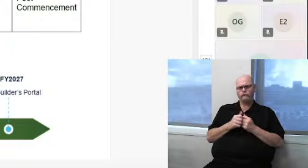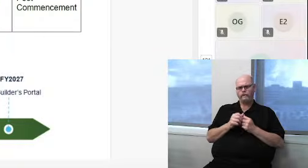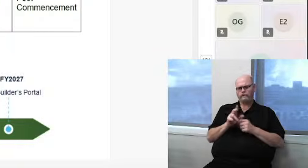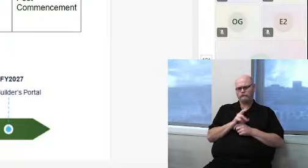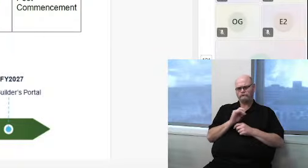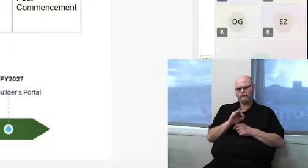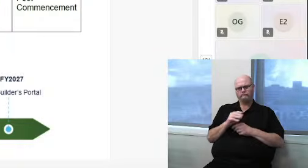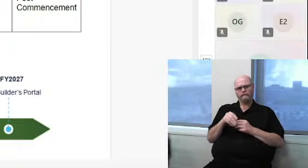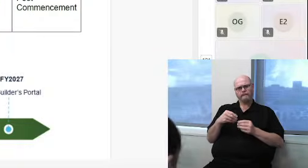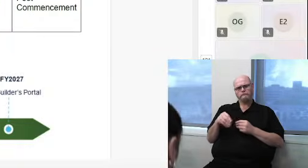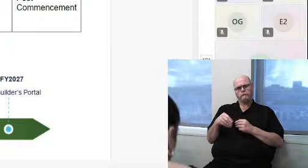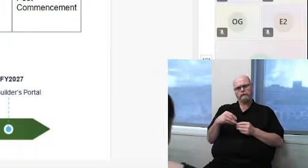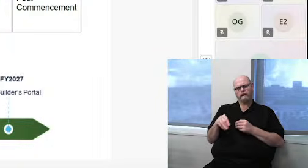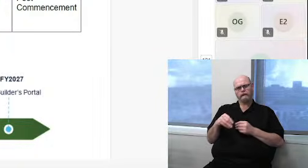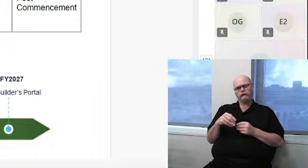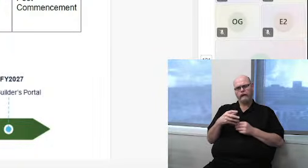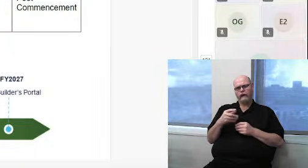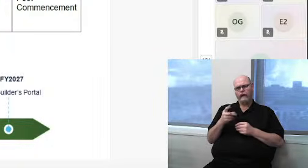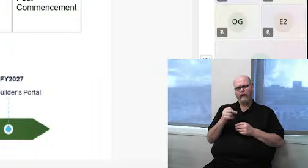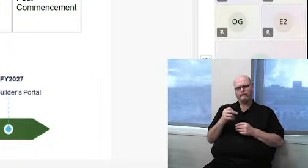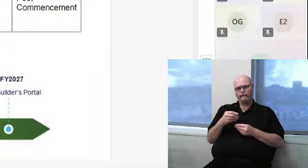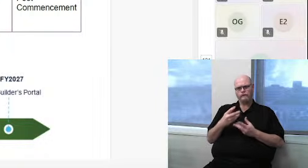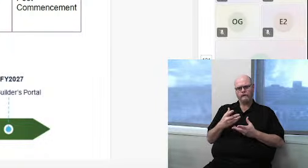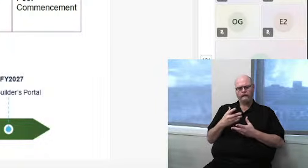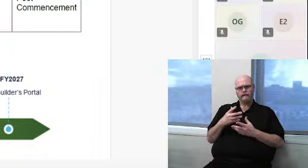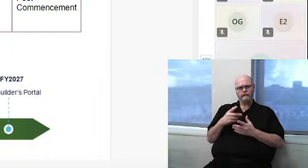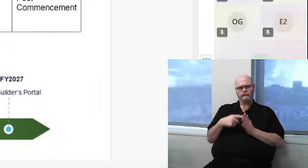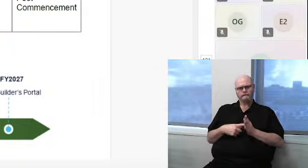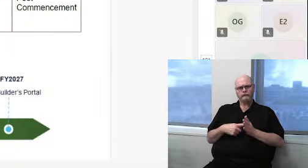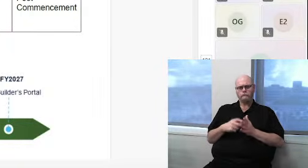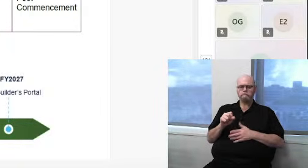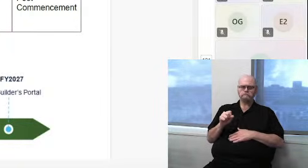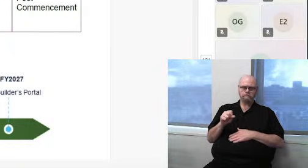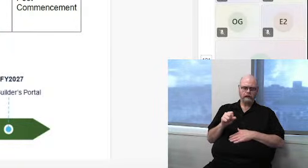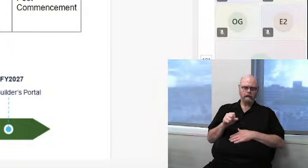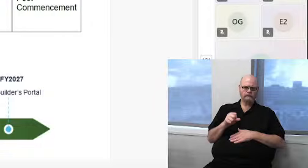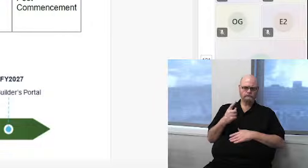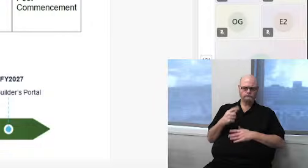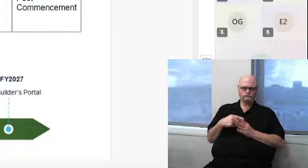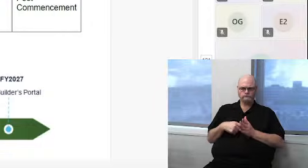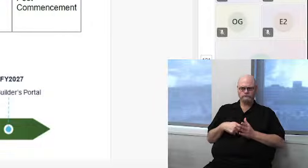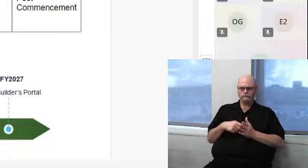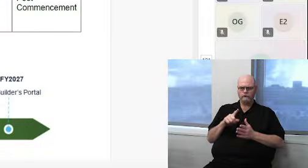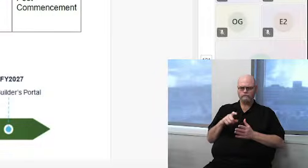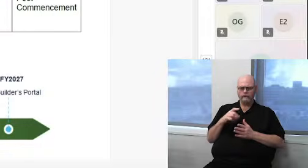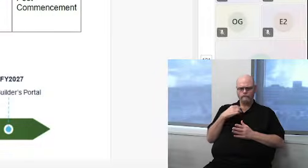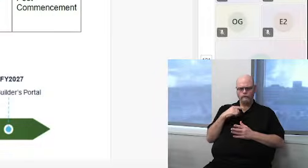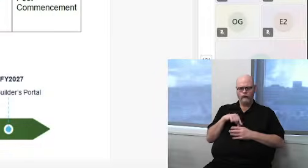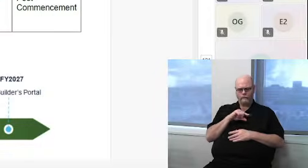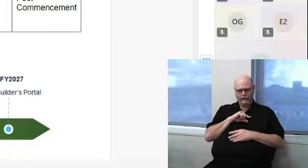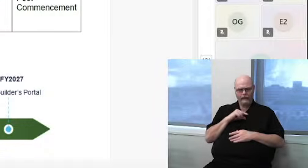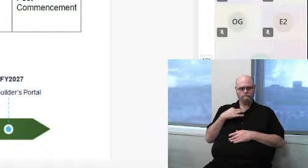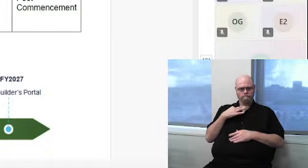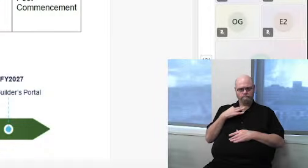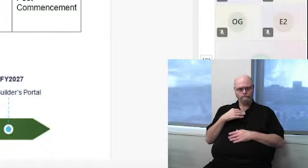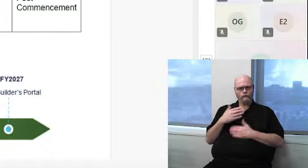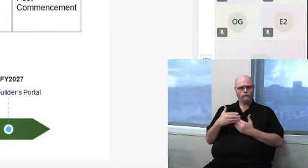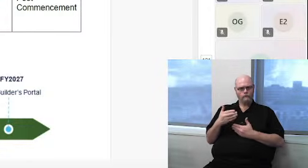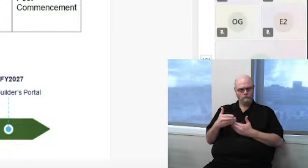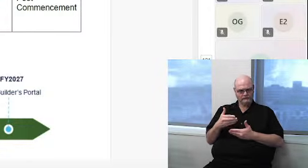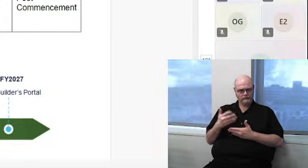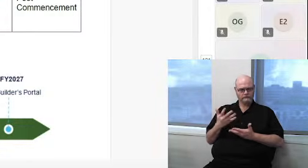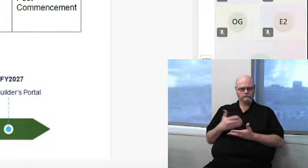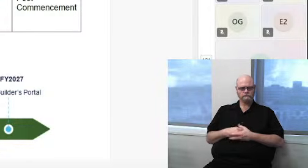use of flexibility, and then you gave an example, right? Yeah, you have to apply for it. Have to go through a process.